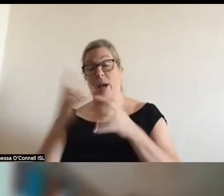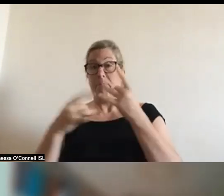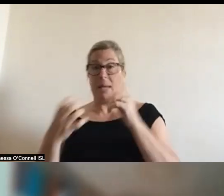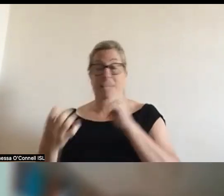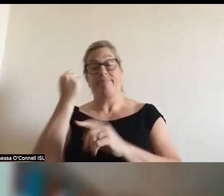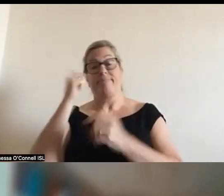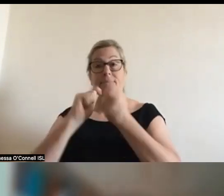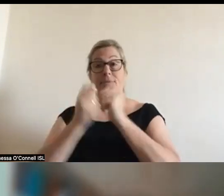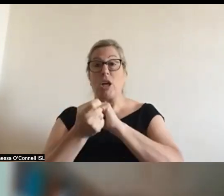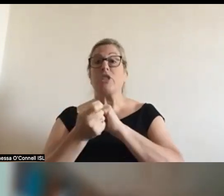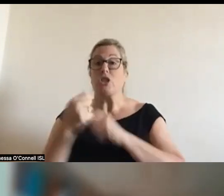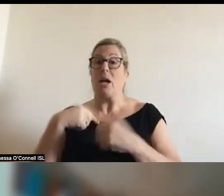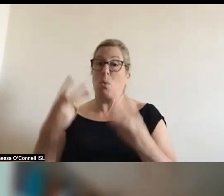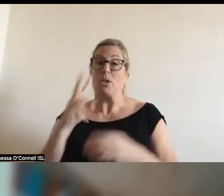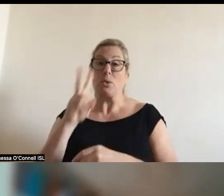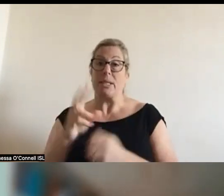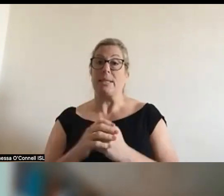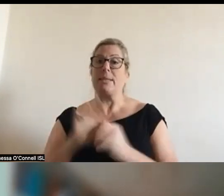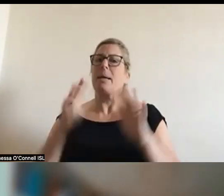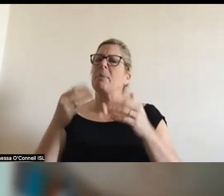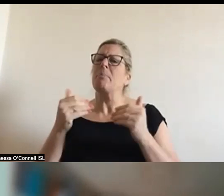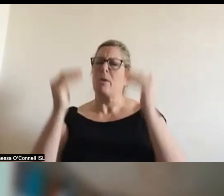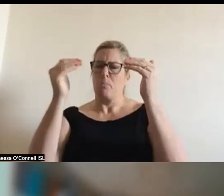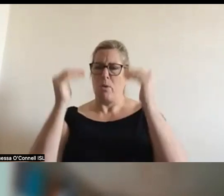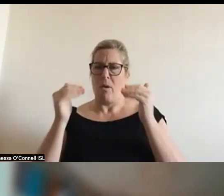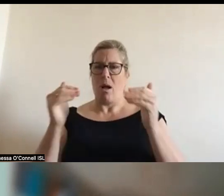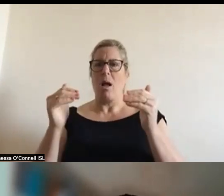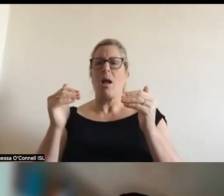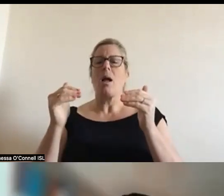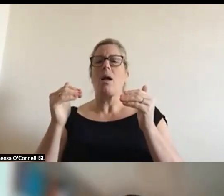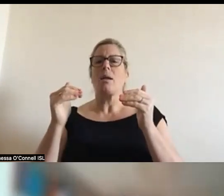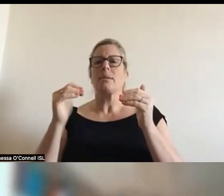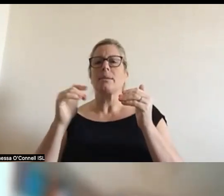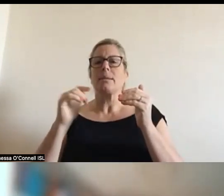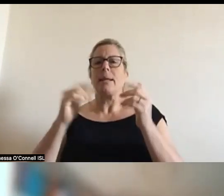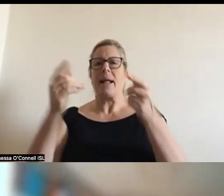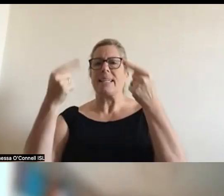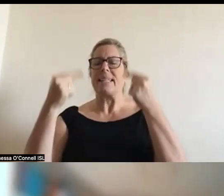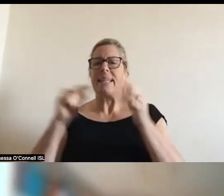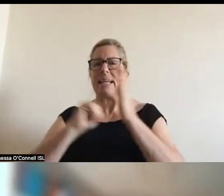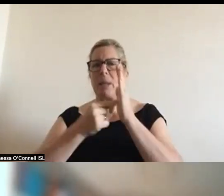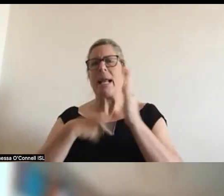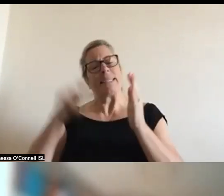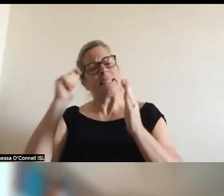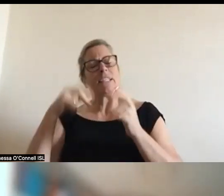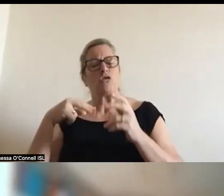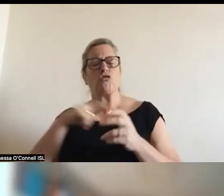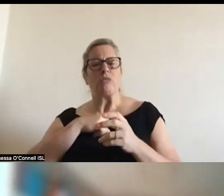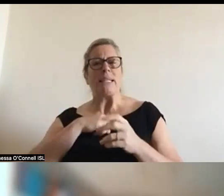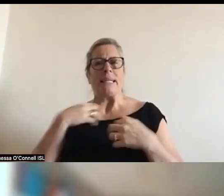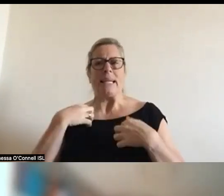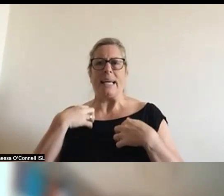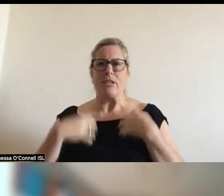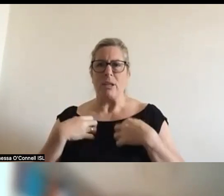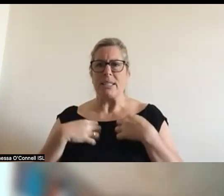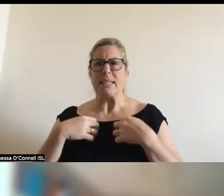Thanks a lot. You know, I might actually just move on to the next point, and I think it's really interesting, and I suppose it does feed in a little bit to